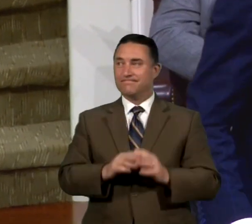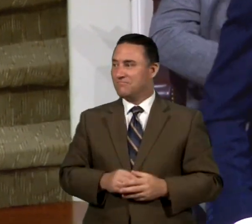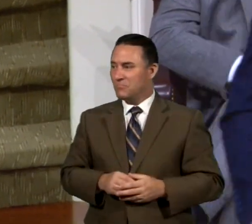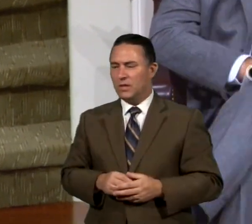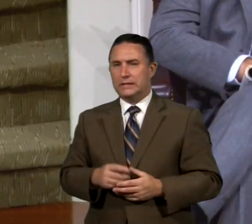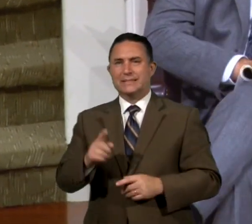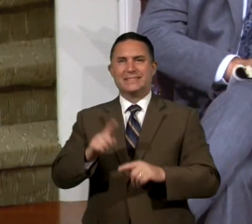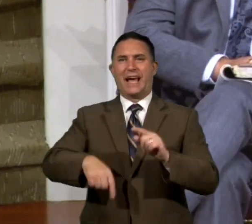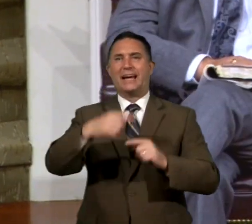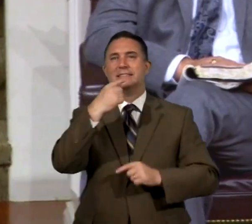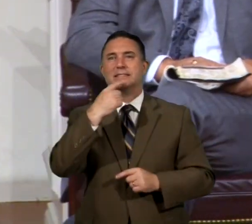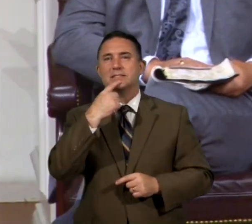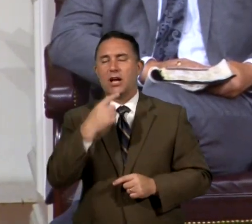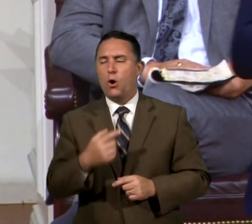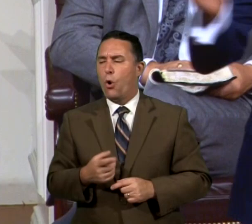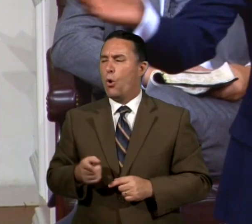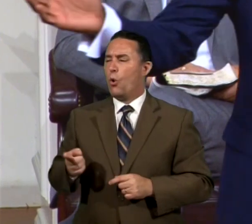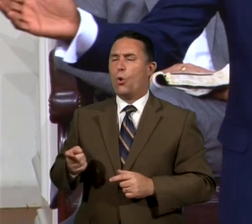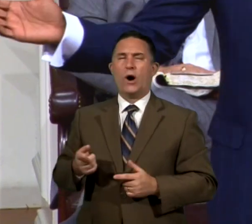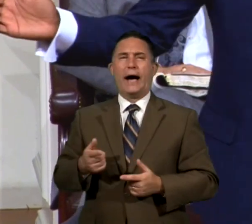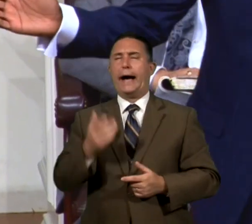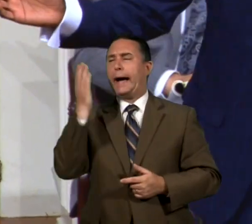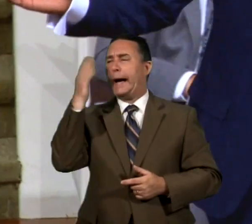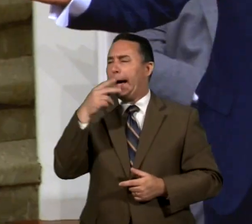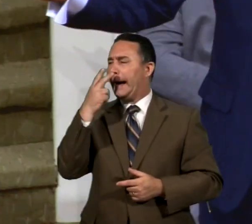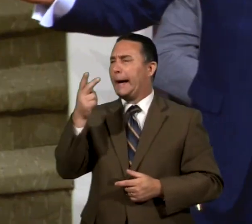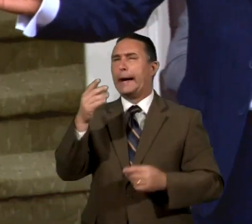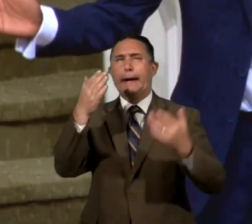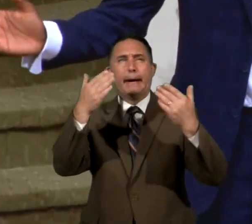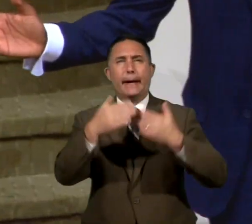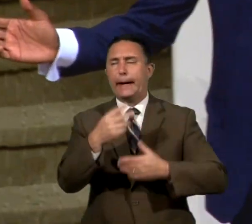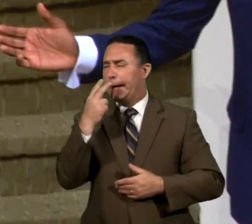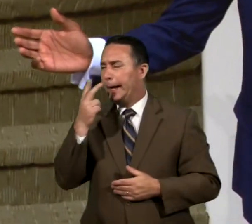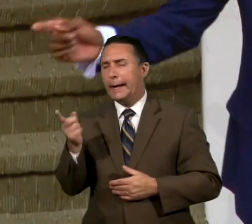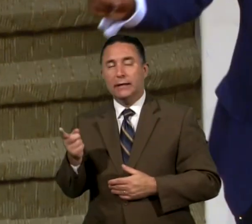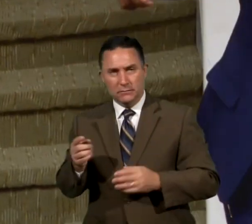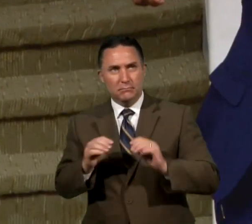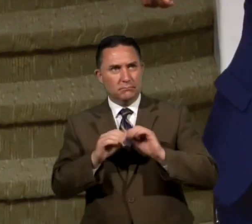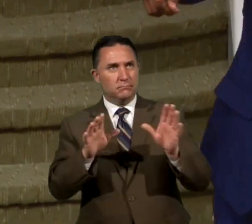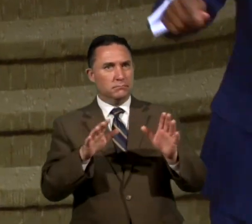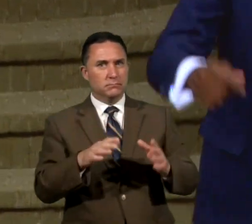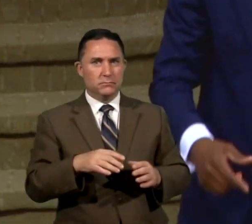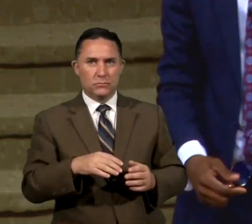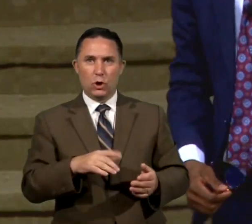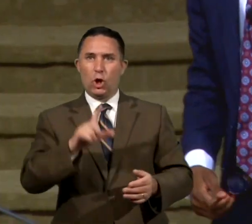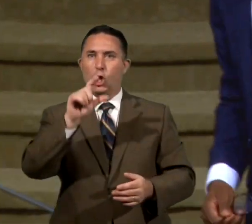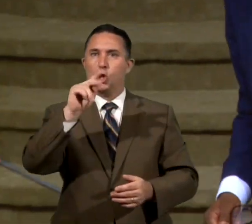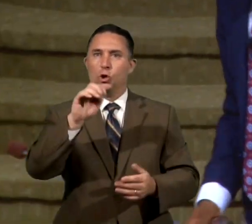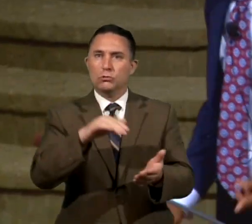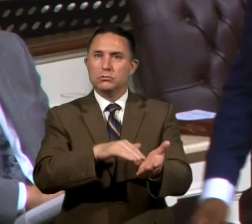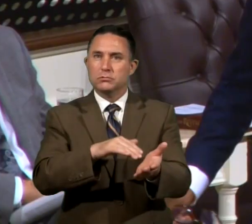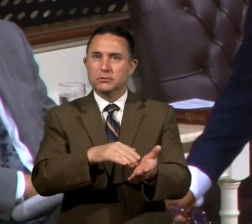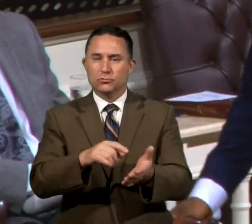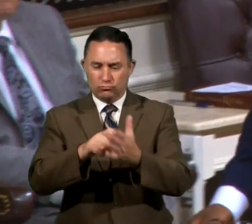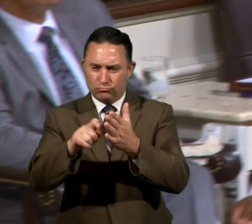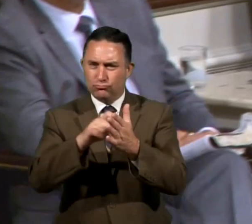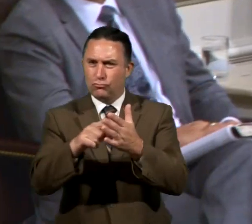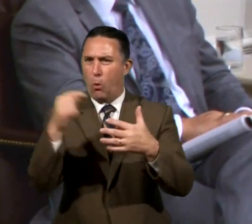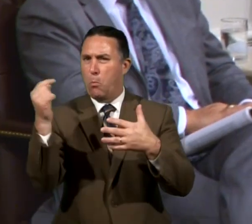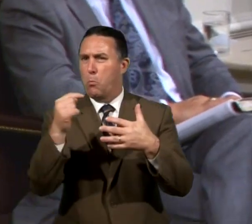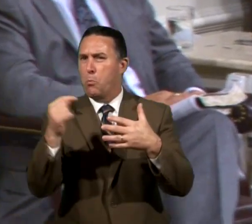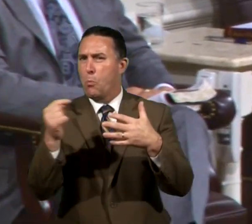Nobody could say wasn't enough light in the room. See, Luke, the physician, was very detailed when he wrote